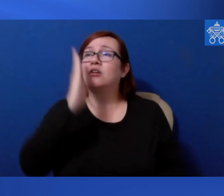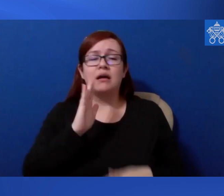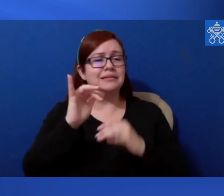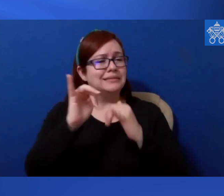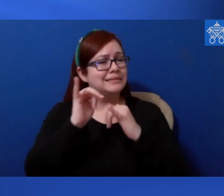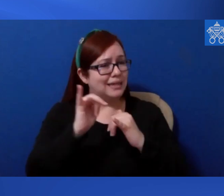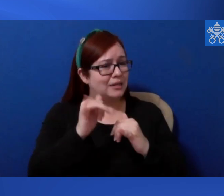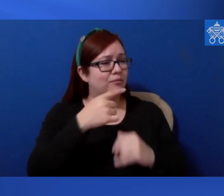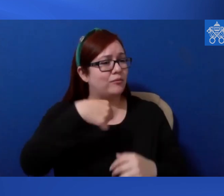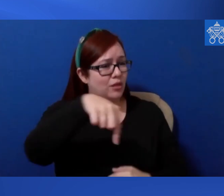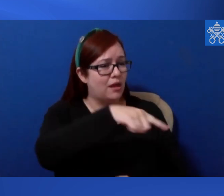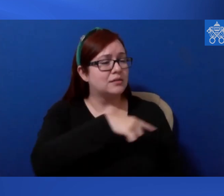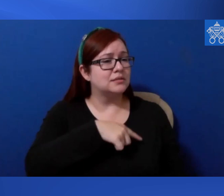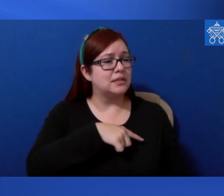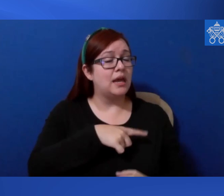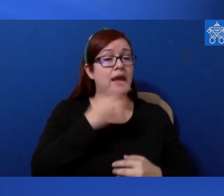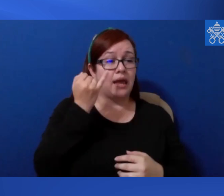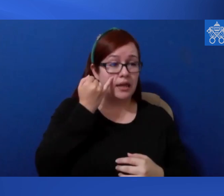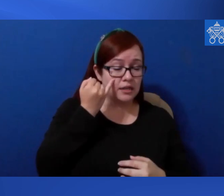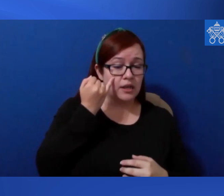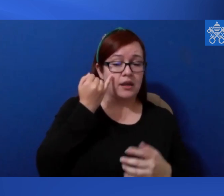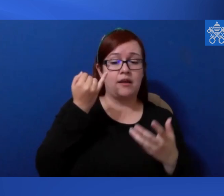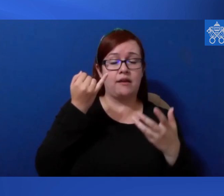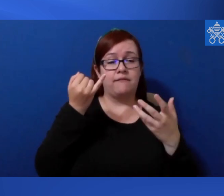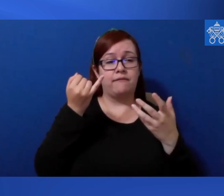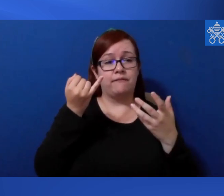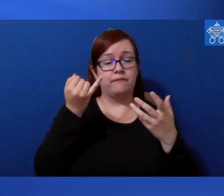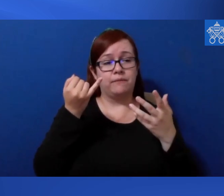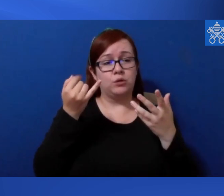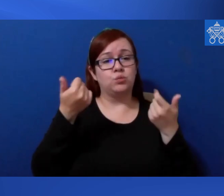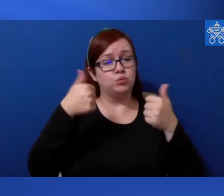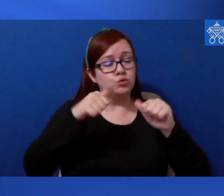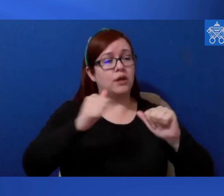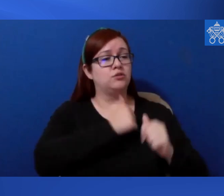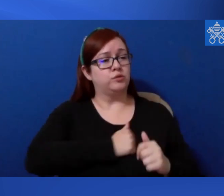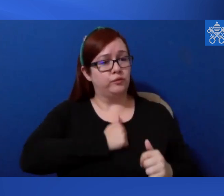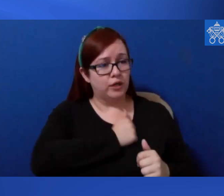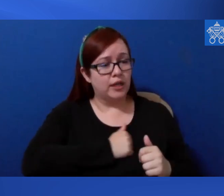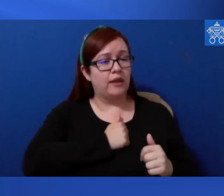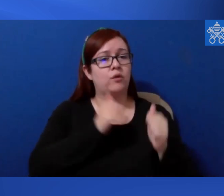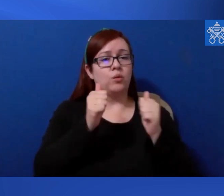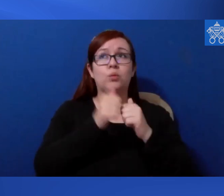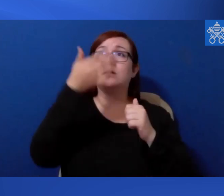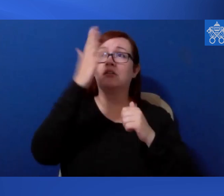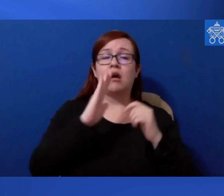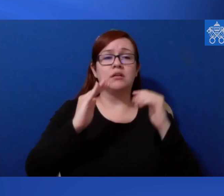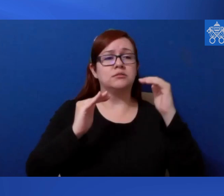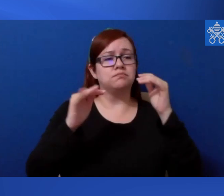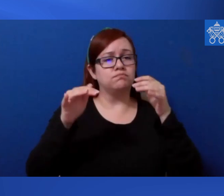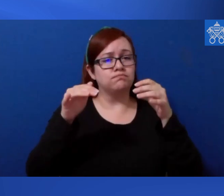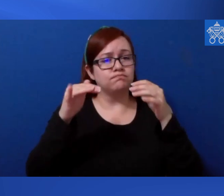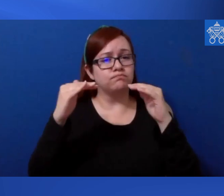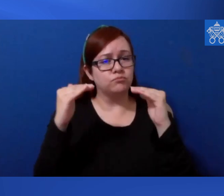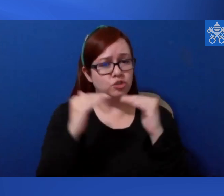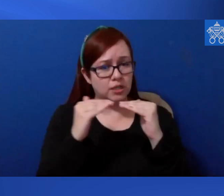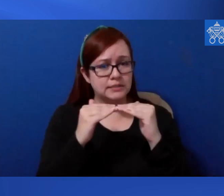and as those who administer God's justice are required to do, forgive always. This I say always to the priests and